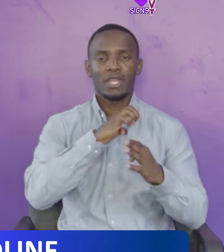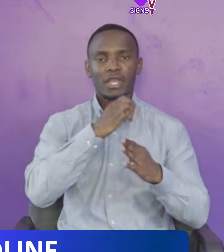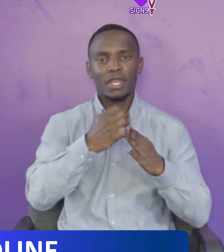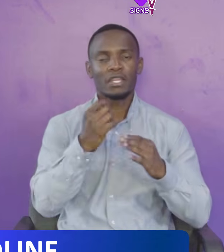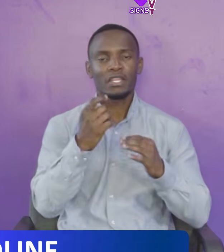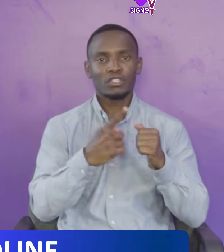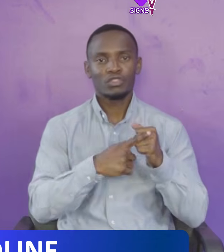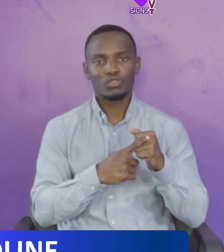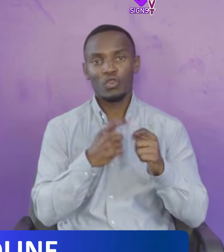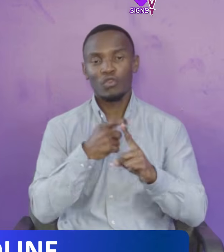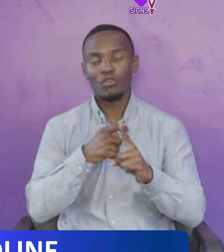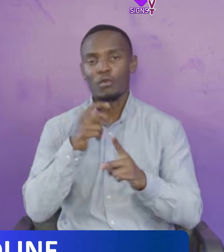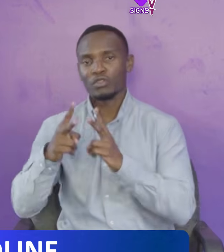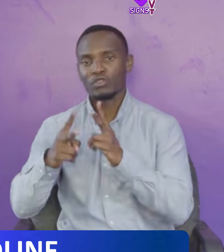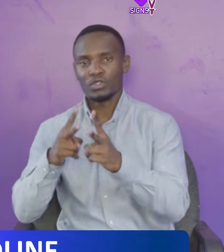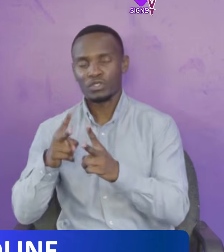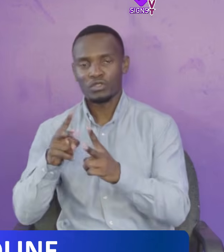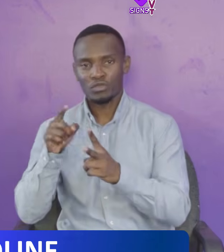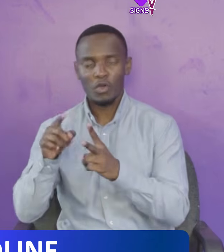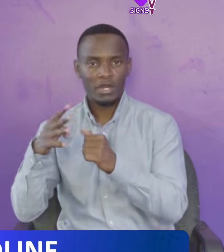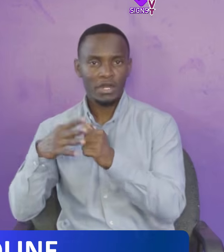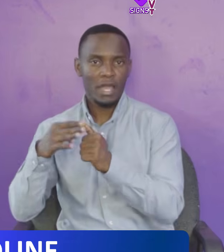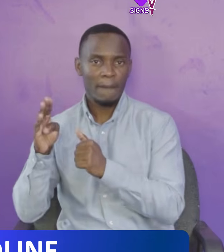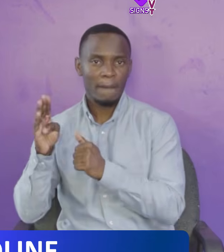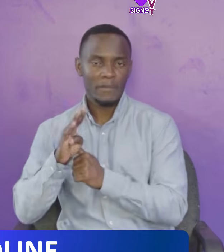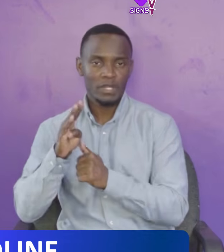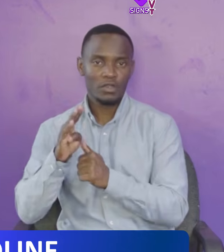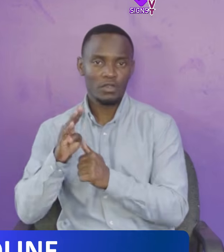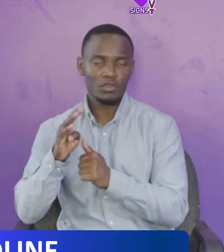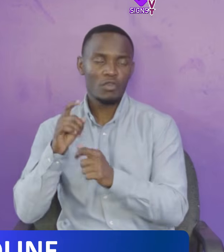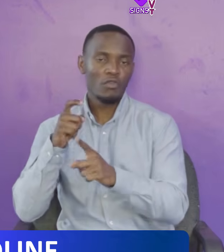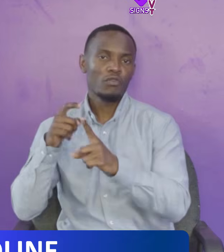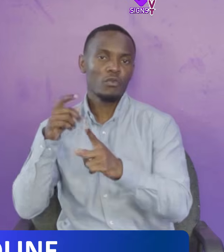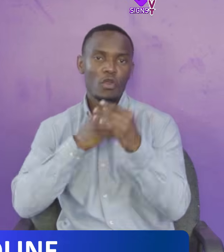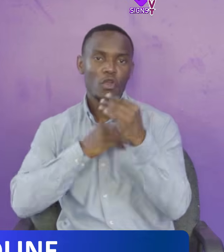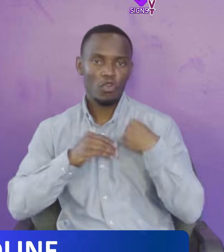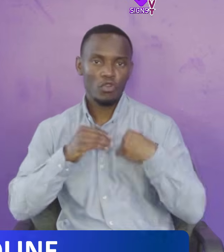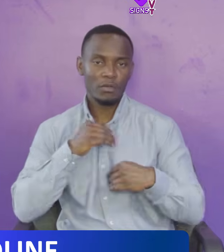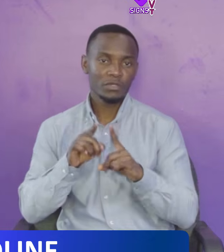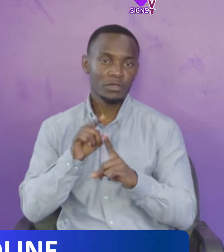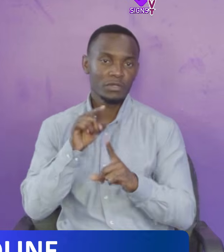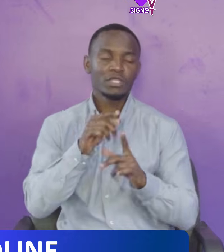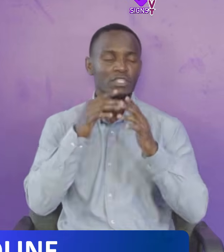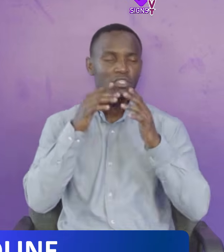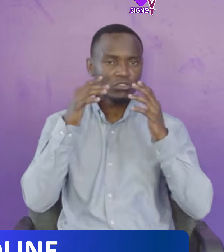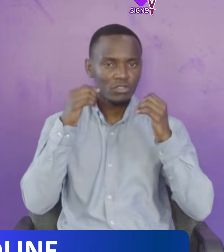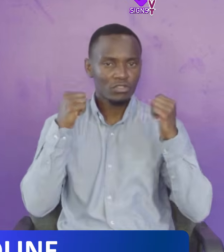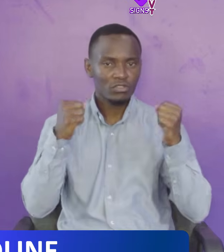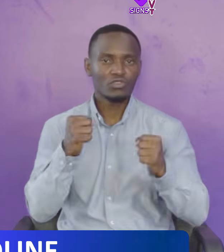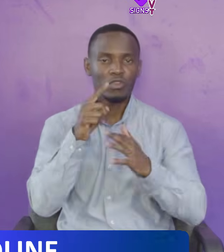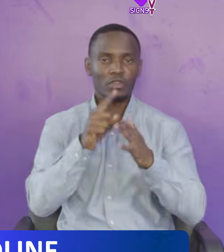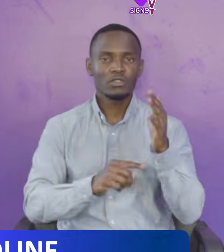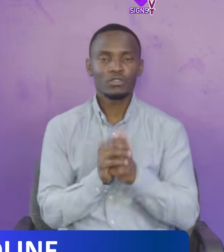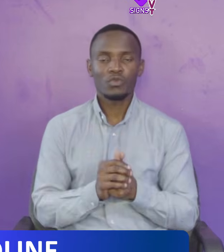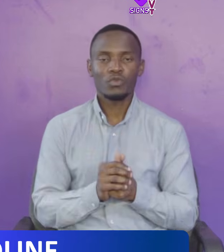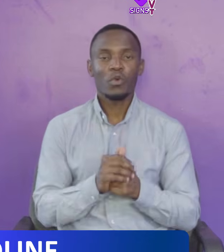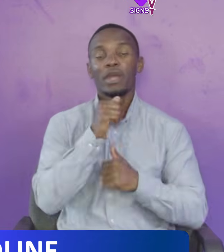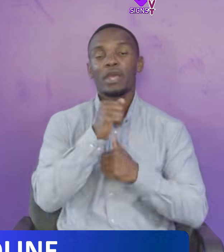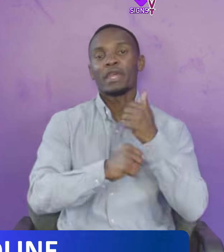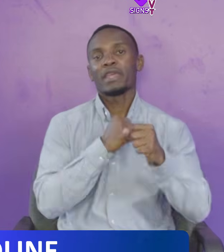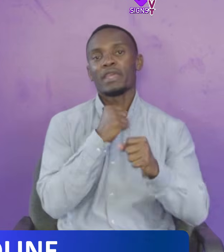22.9 billion in graft proceeds traced during the period, marking one of its strongest annual asset recovery performances. Now,